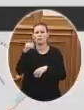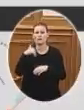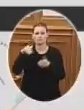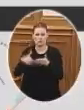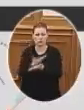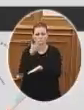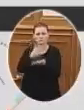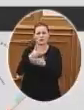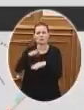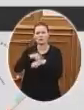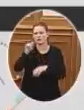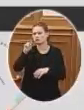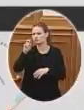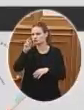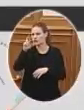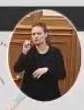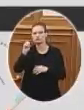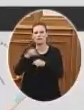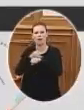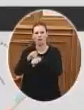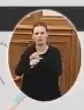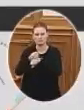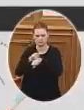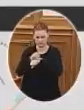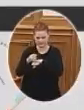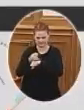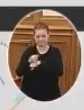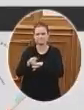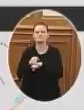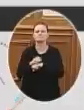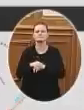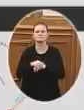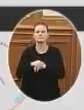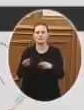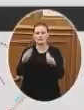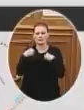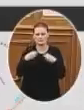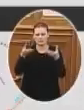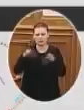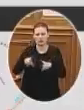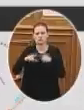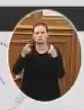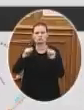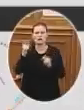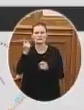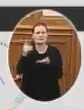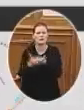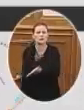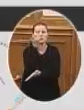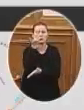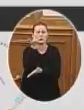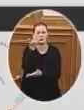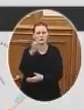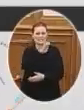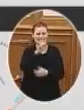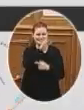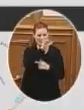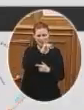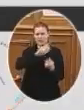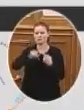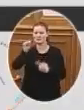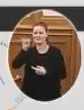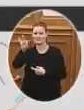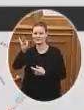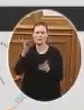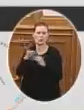Treasure Island. Right now, the only bus service to Treasure Island is Muni. This gives us a chance to try something we've wanted to do, which is East Bay San Francisco access to